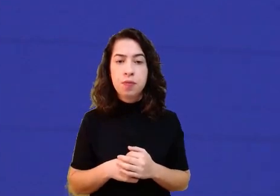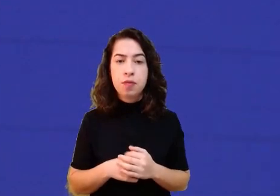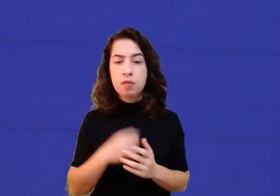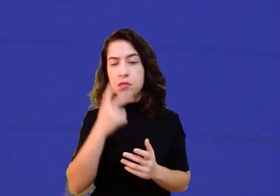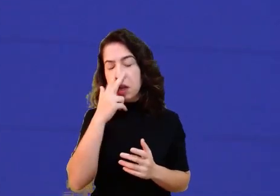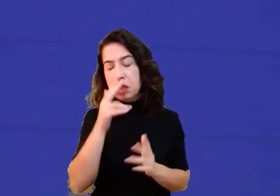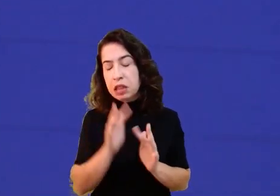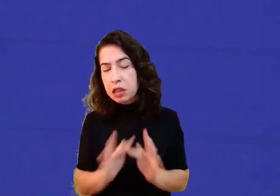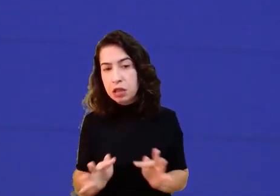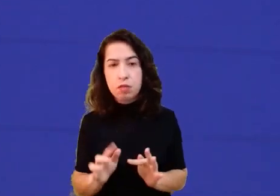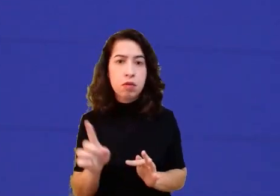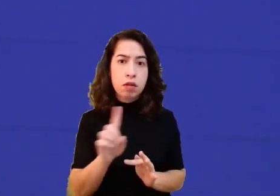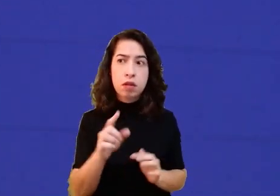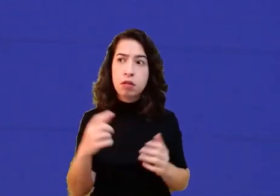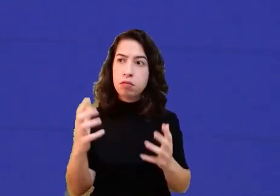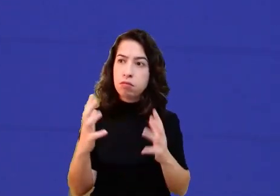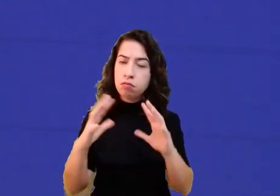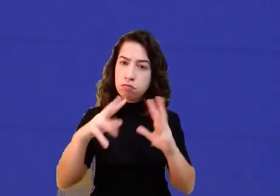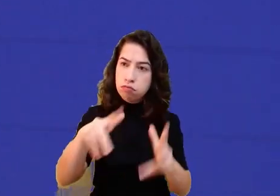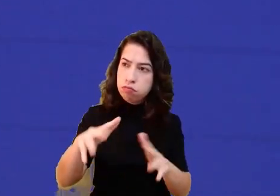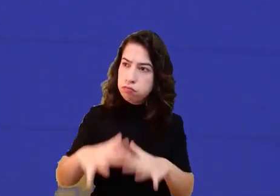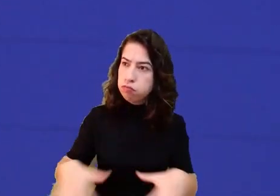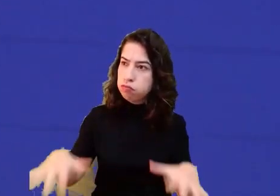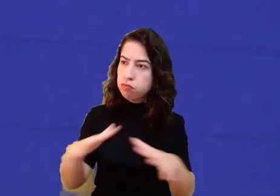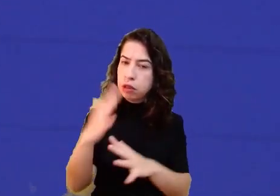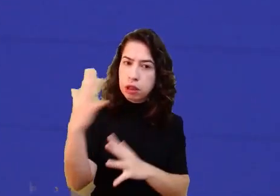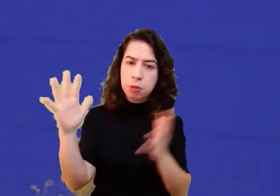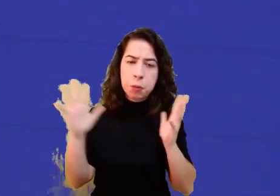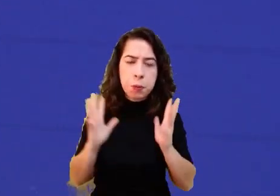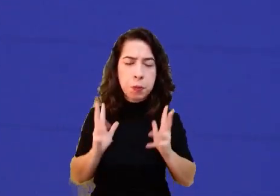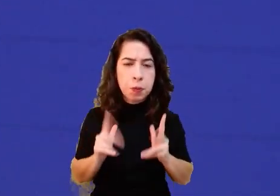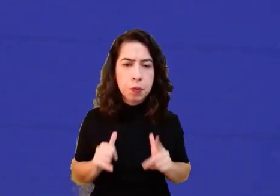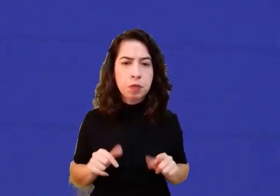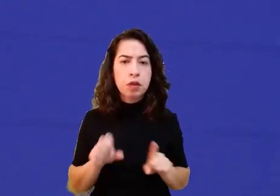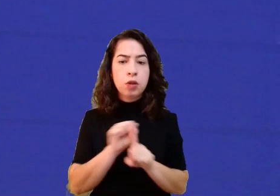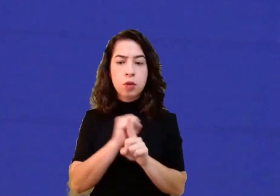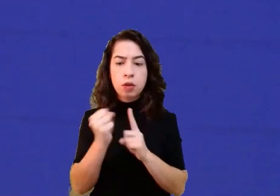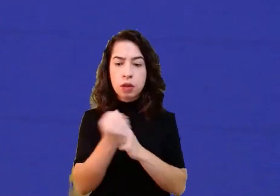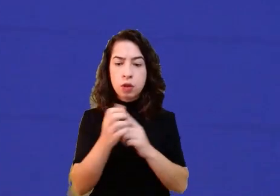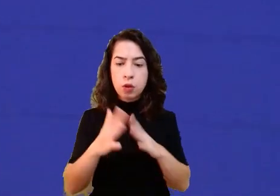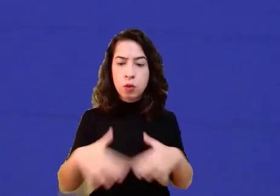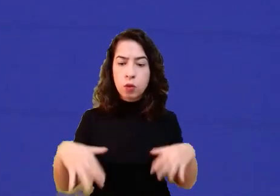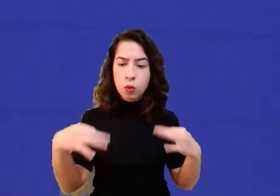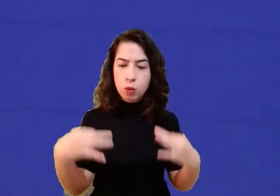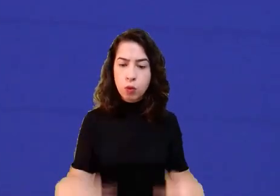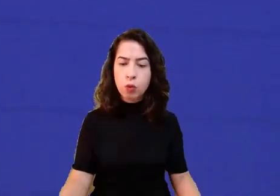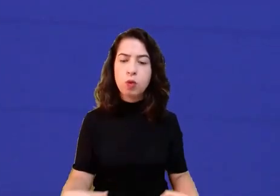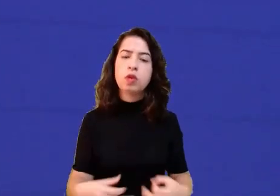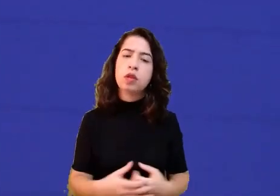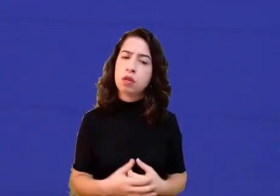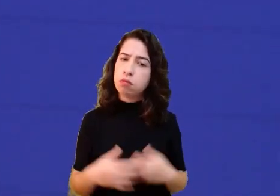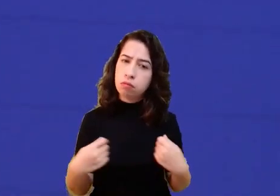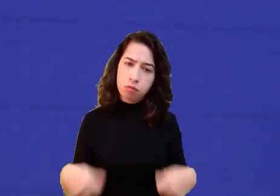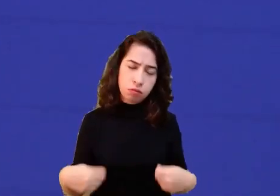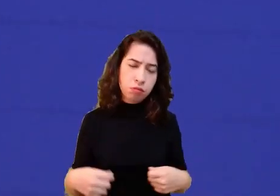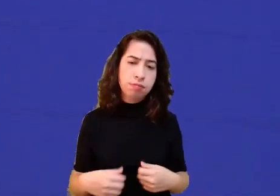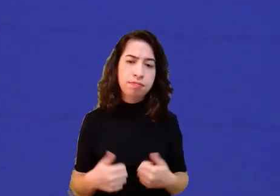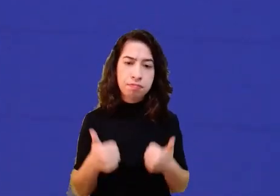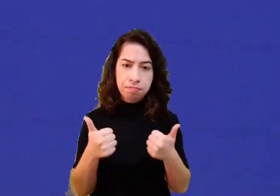less than a planet that is cleaner environmentally and a fairer society. We can't wait for anything